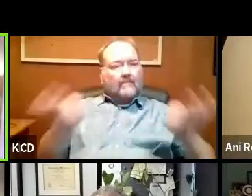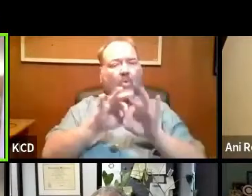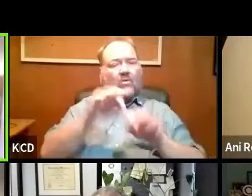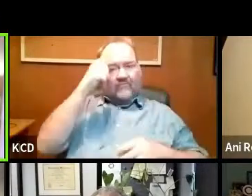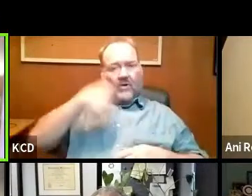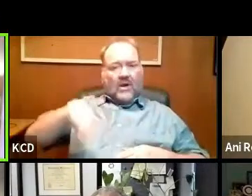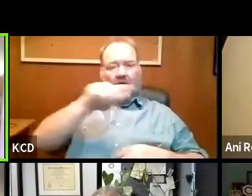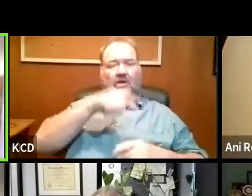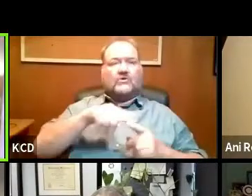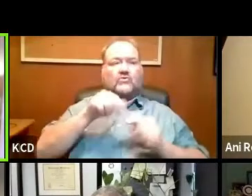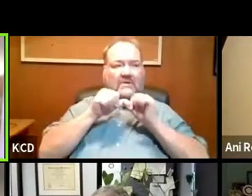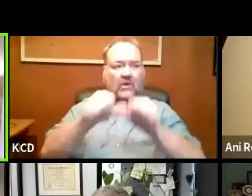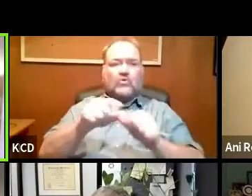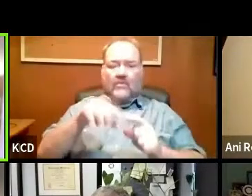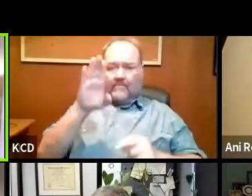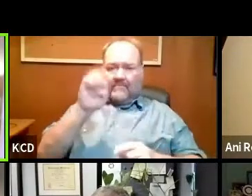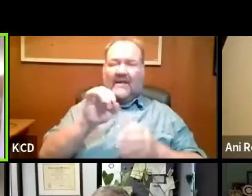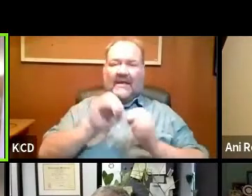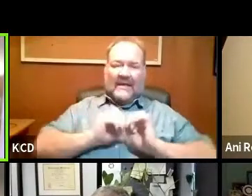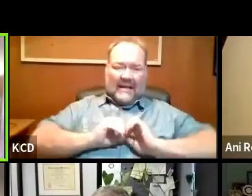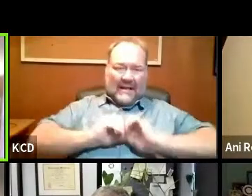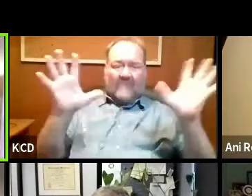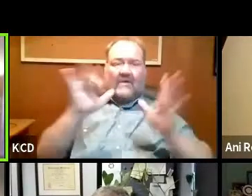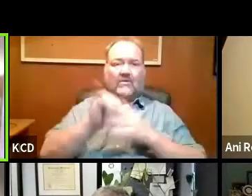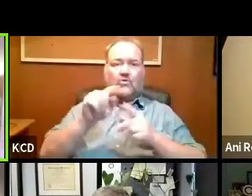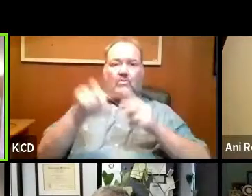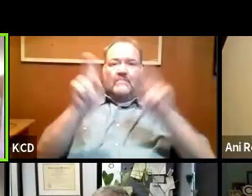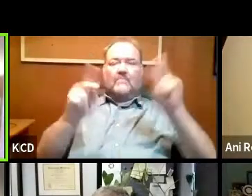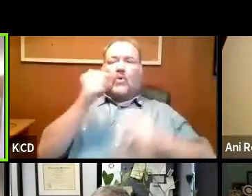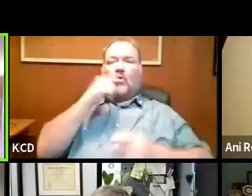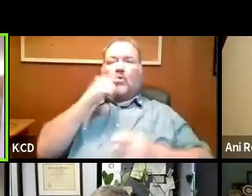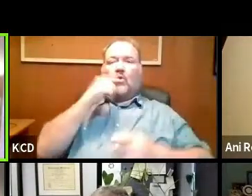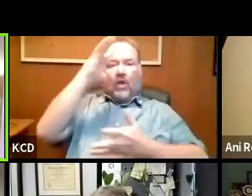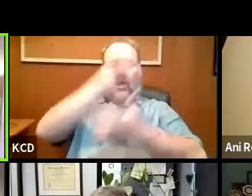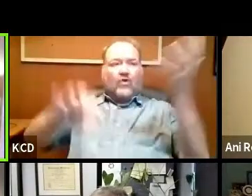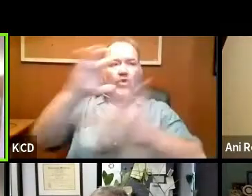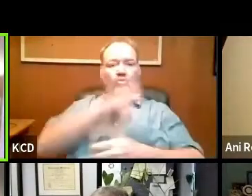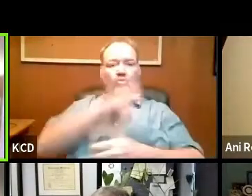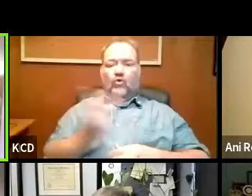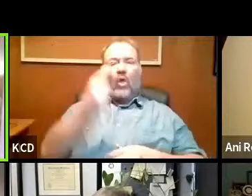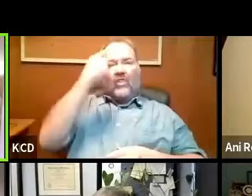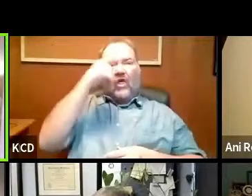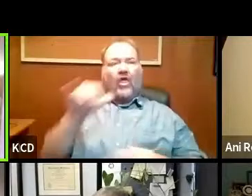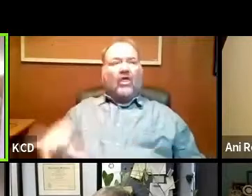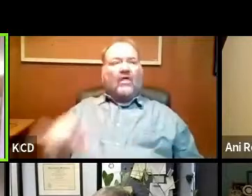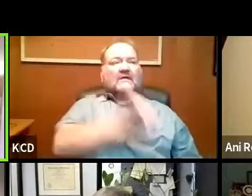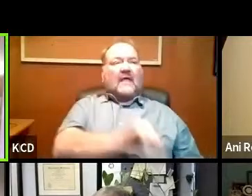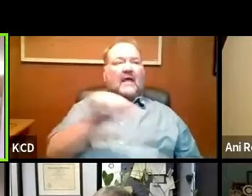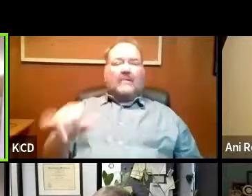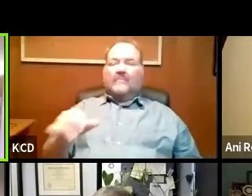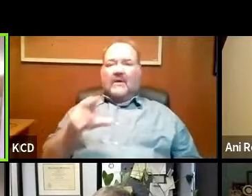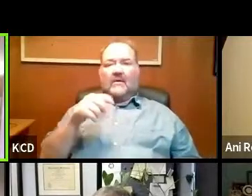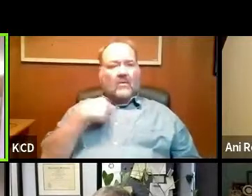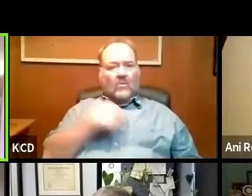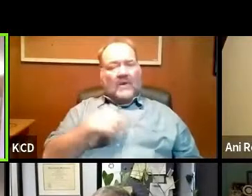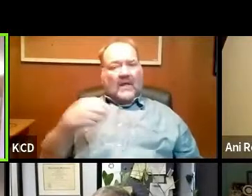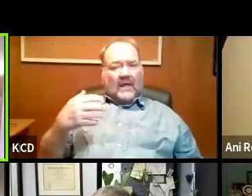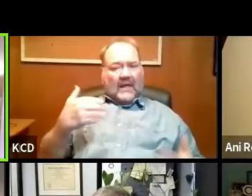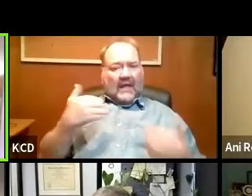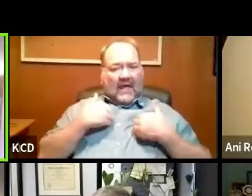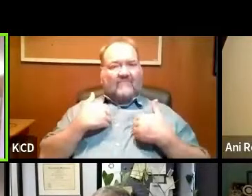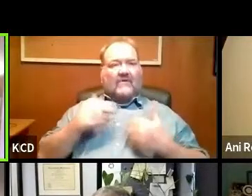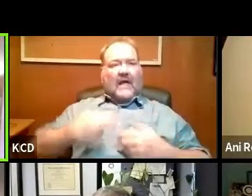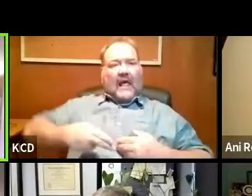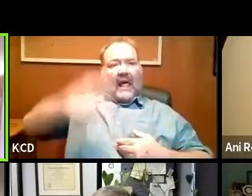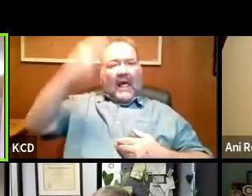to clarify that to people who confuse the two and think they're the same. They're not. And we hold ourselves to high standards, and we have